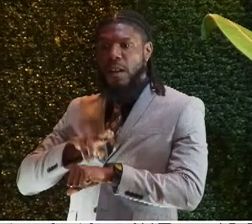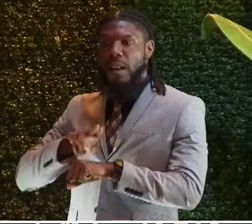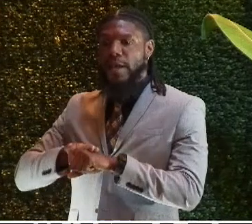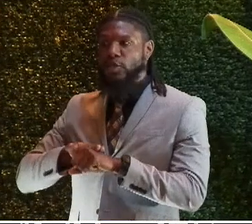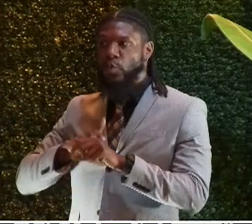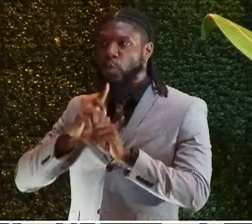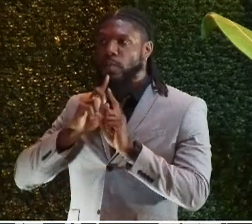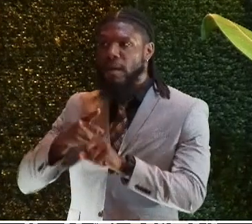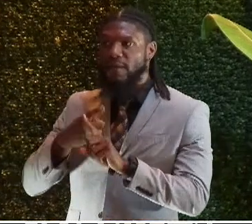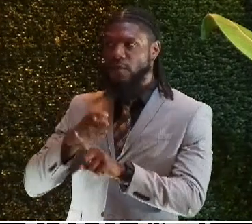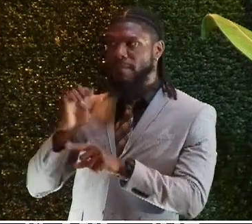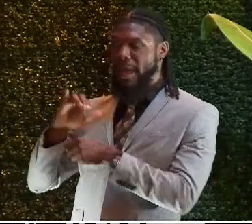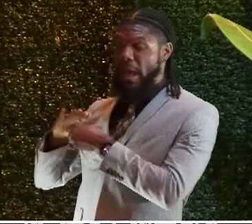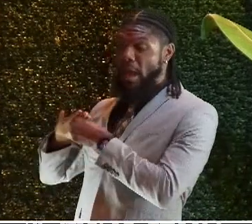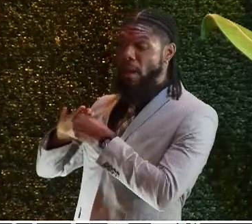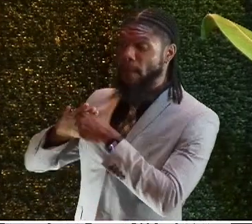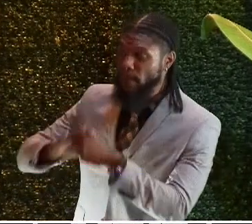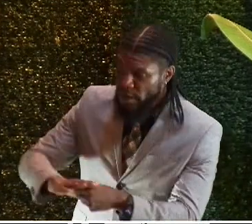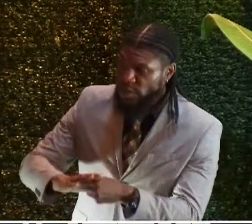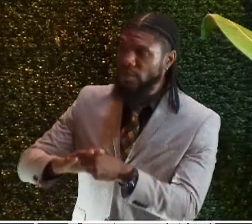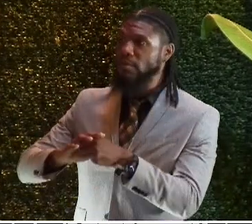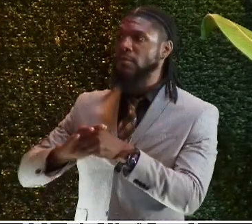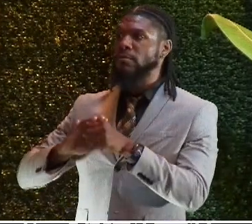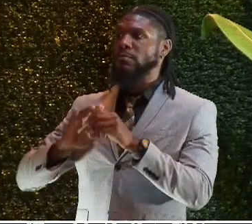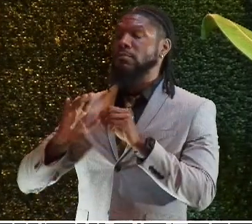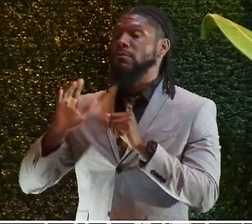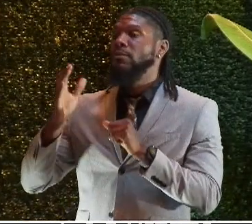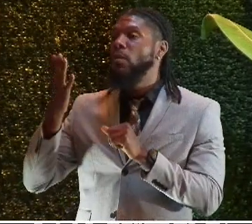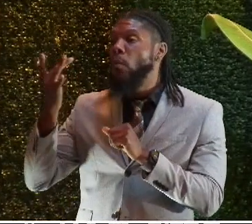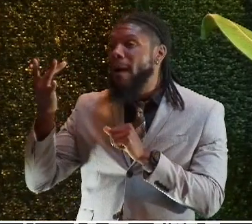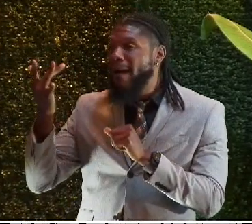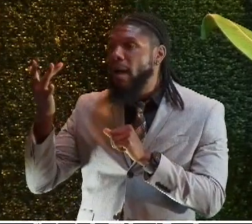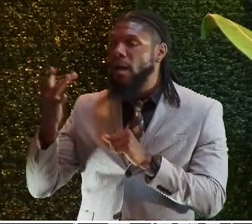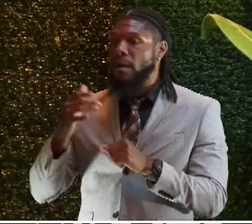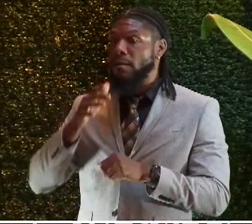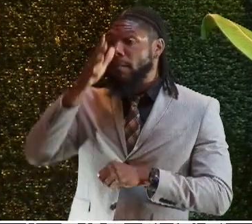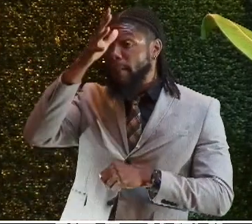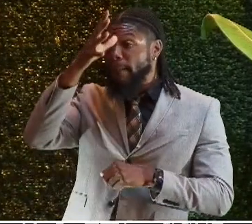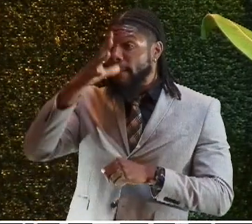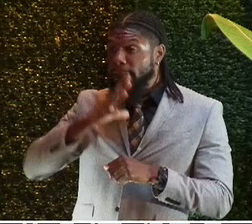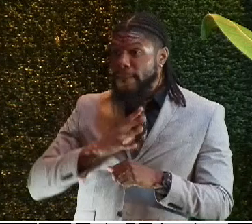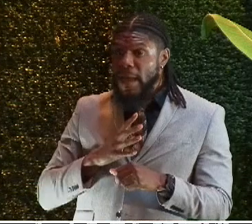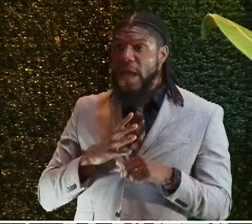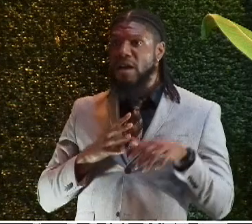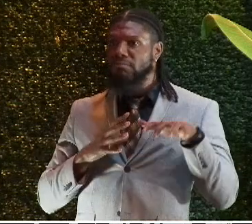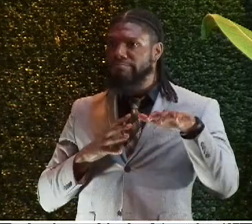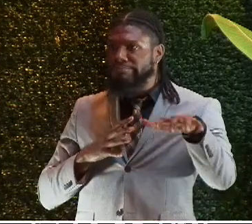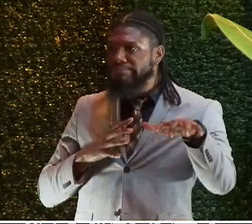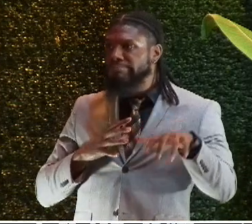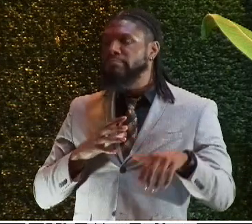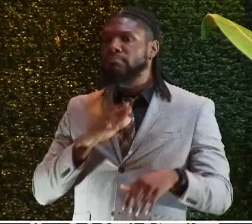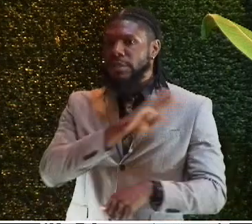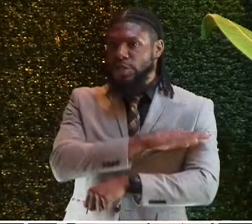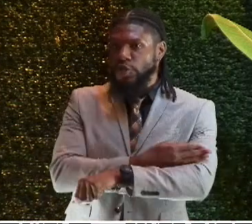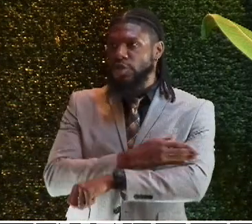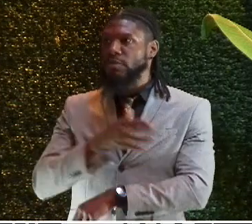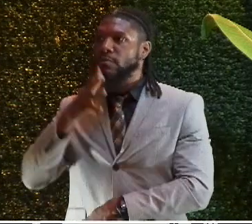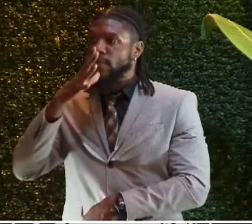the oppression. Because the thing is that male and female energy exists in us all.